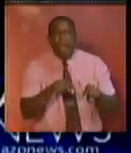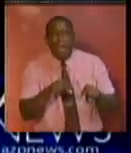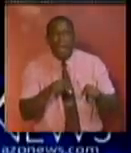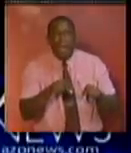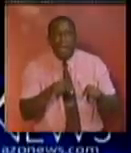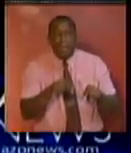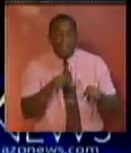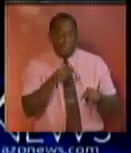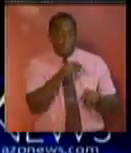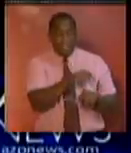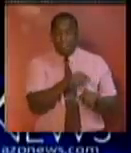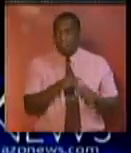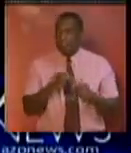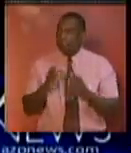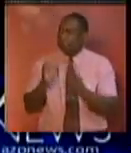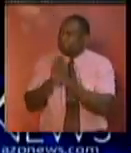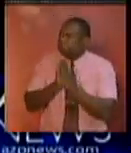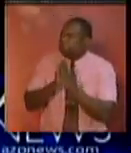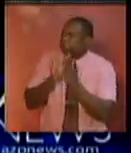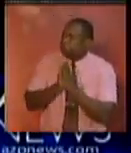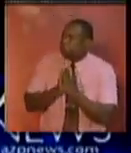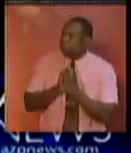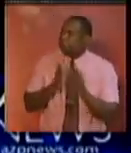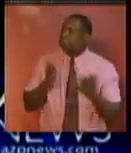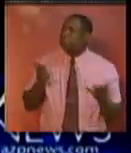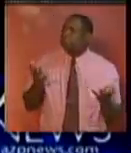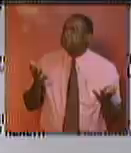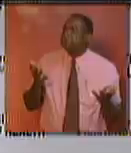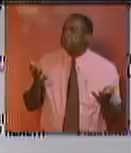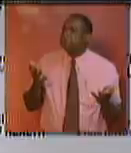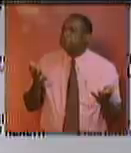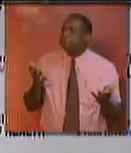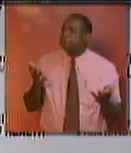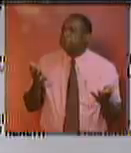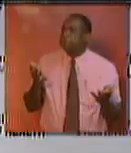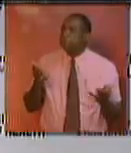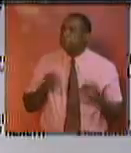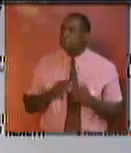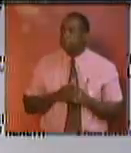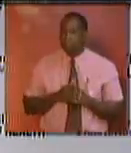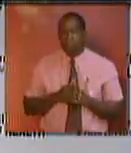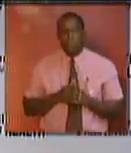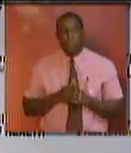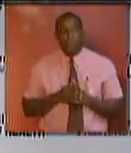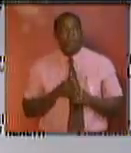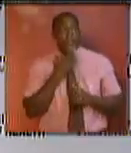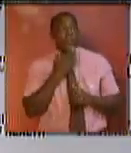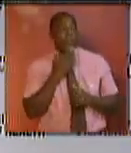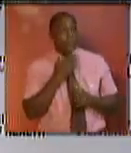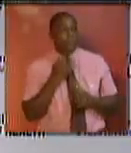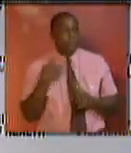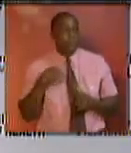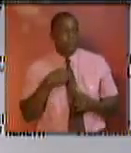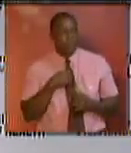concerning their request. Thank you, Mr. Bihari. The matter has been noted, and it